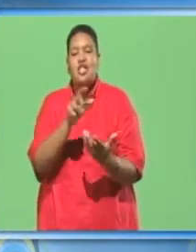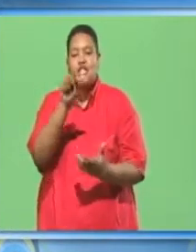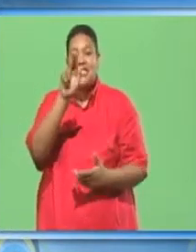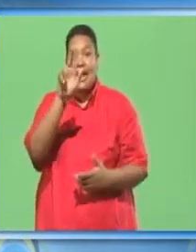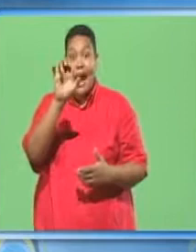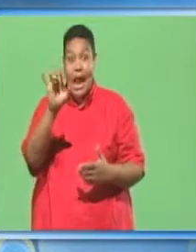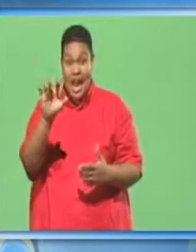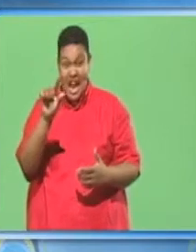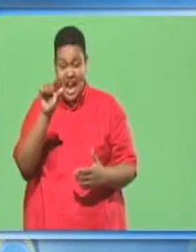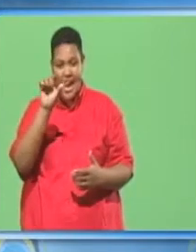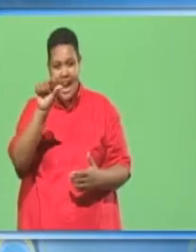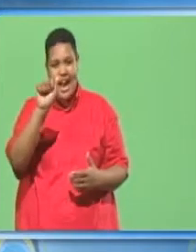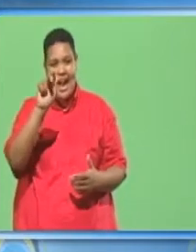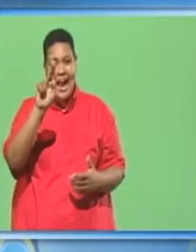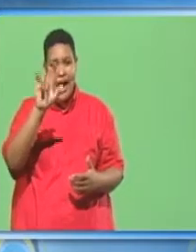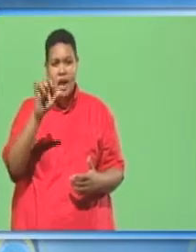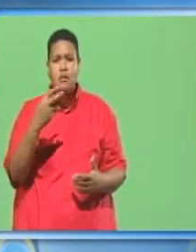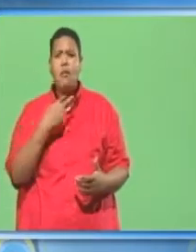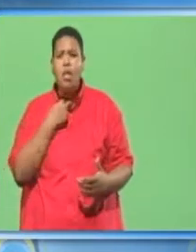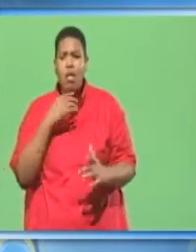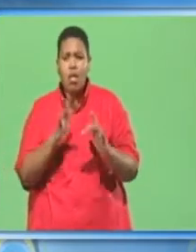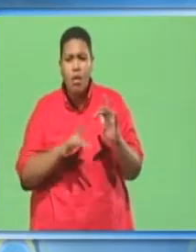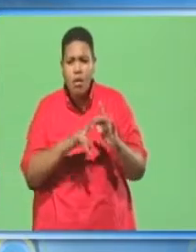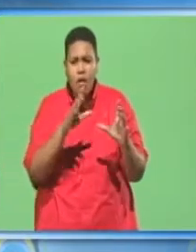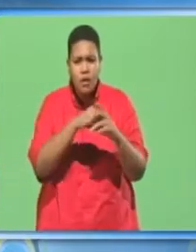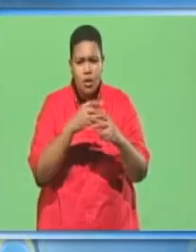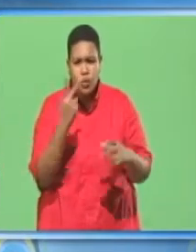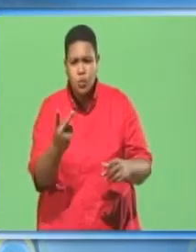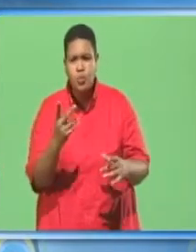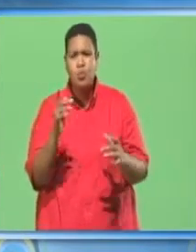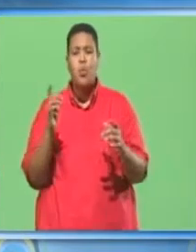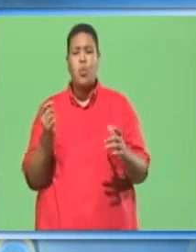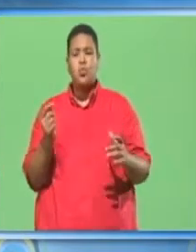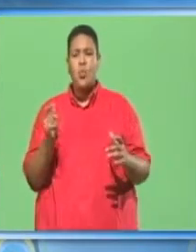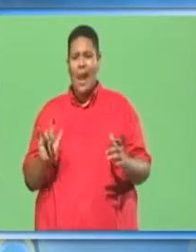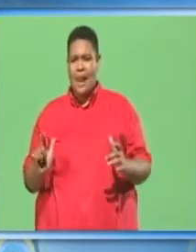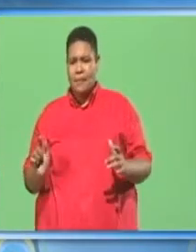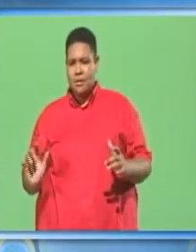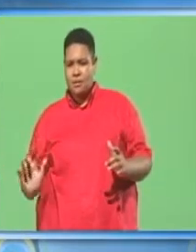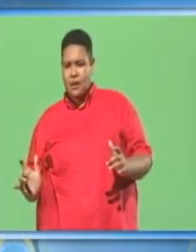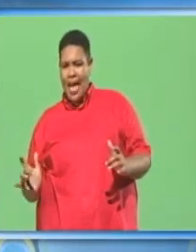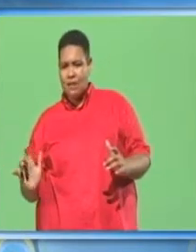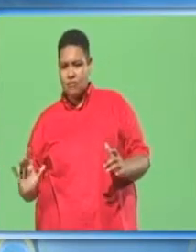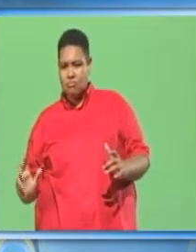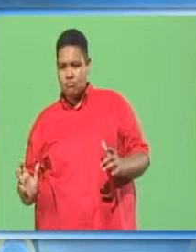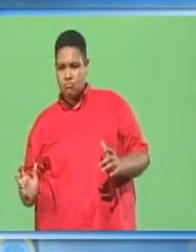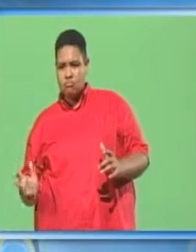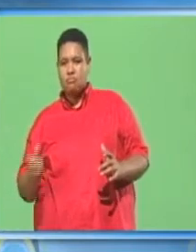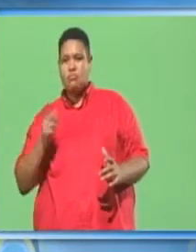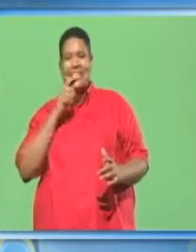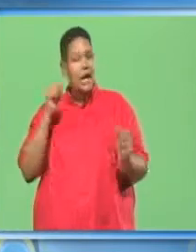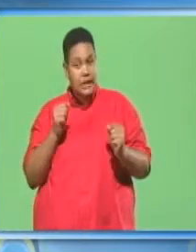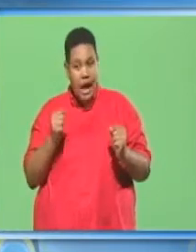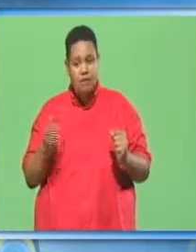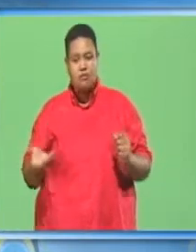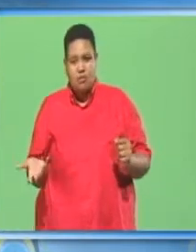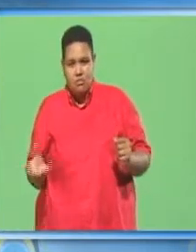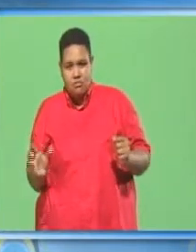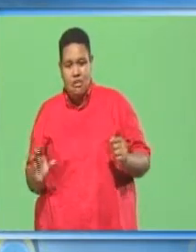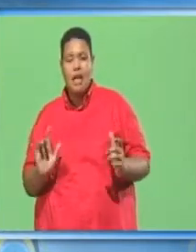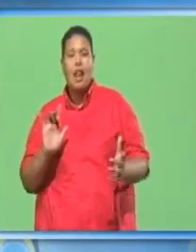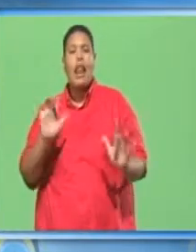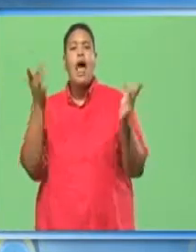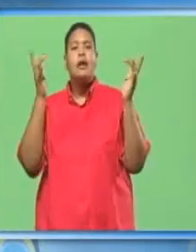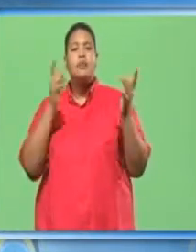there is a gap between the two, loosen the adjustment handle on the gauge and adjust the miter head to align it with